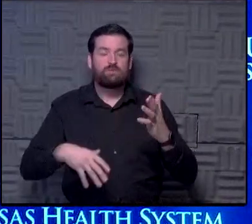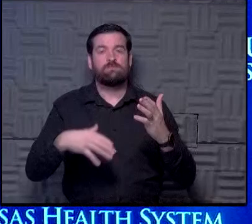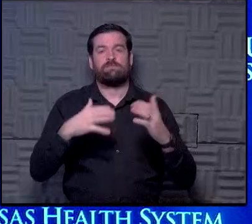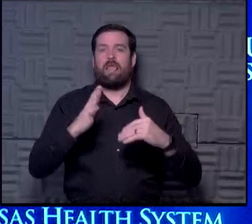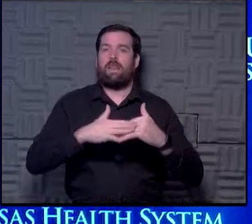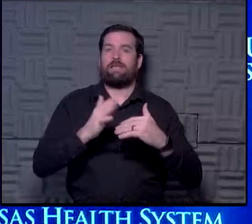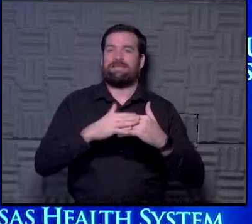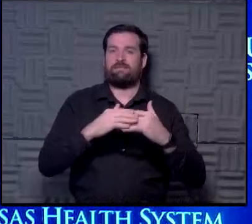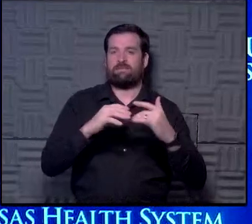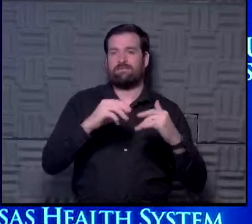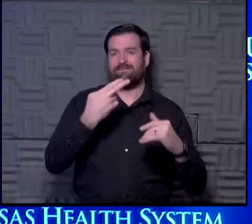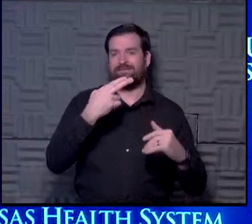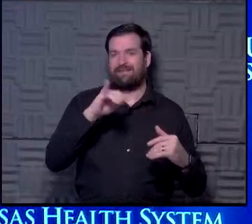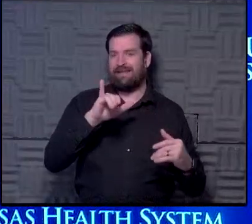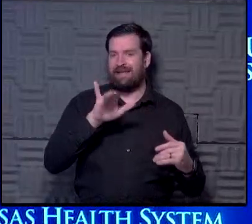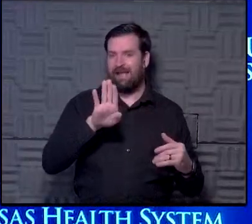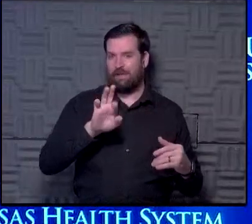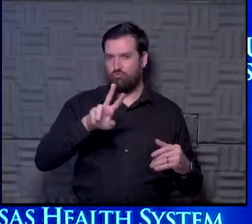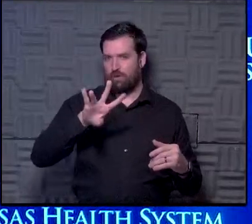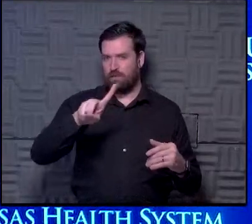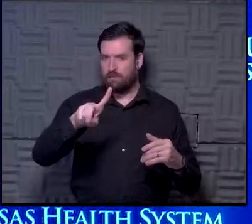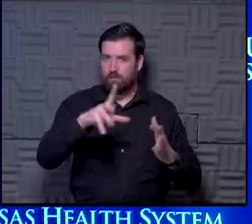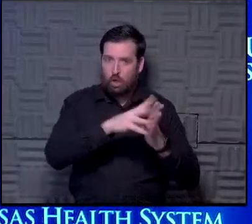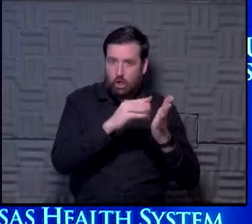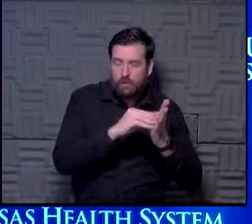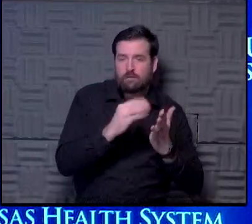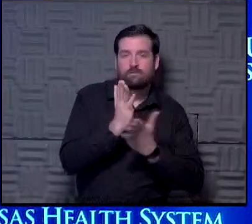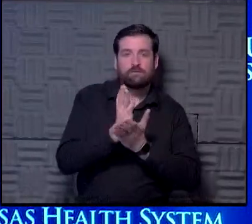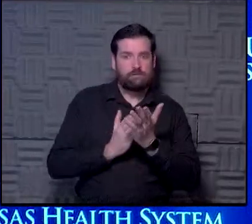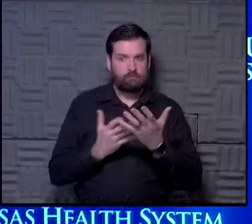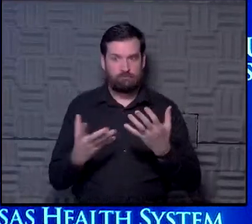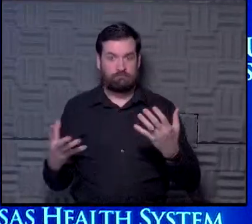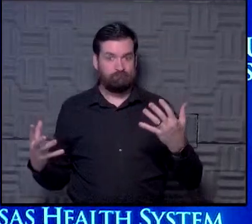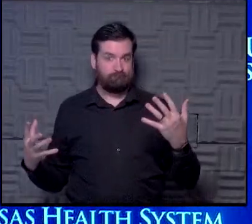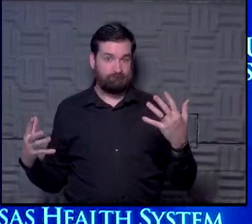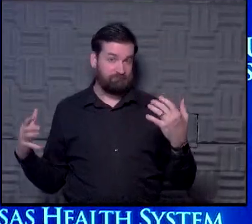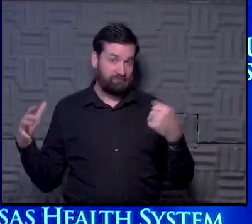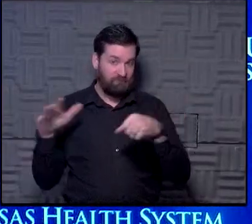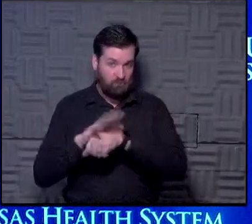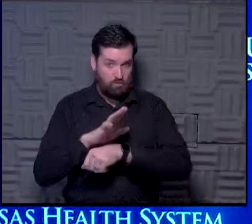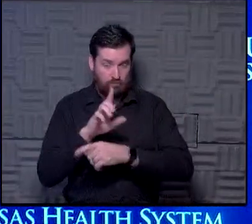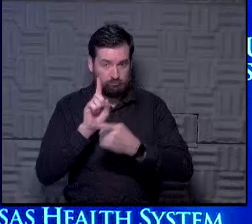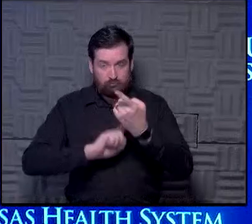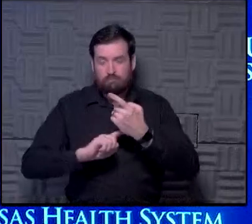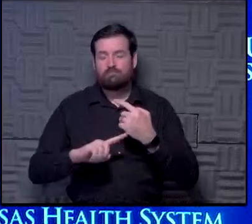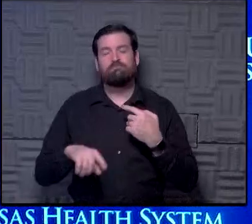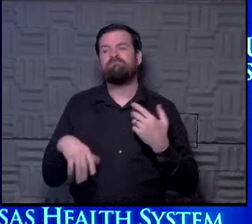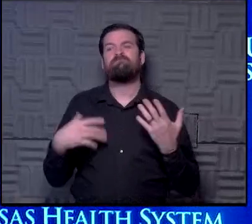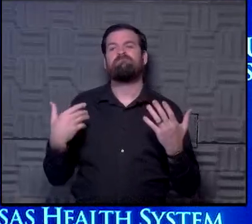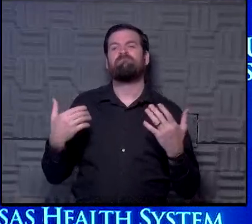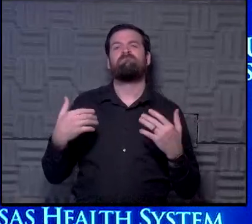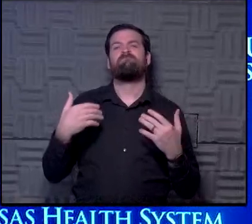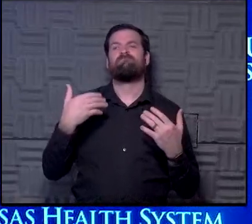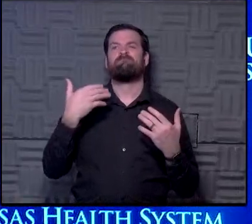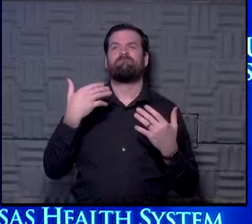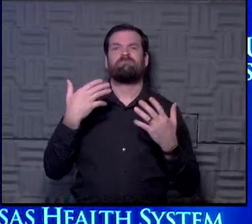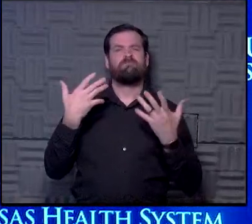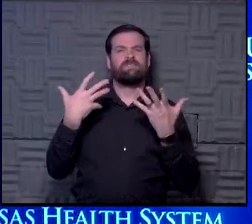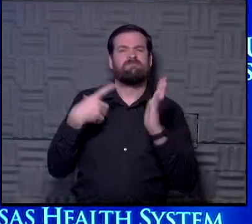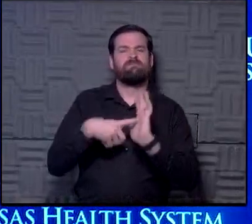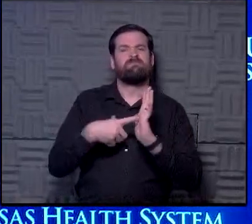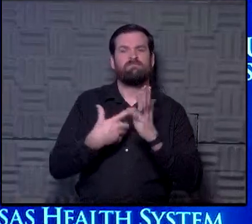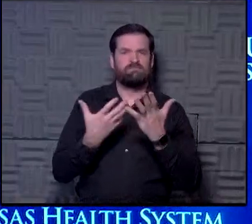some even more than that. Can you give us an updated look at, for lack of a better phrase, bang for a buck when it comes